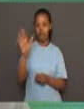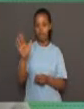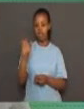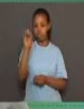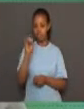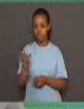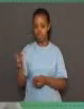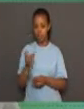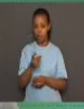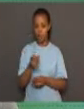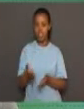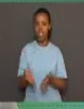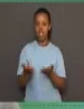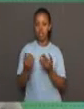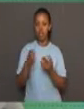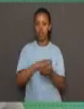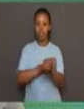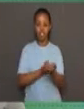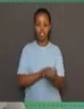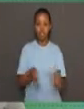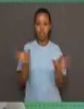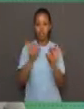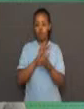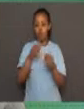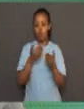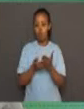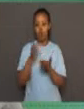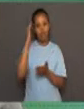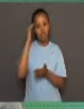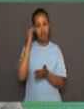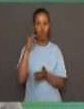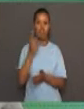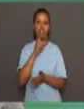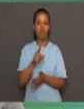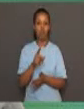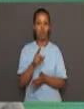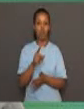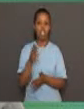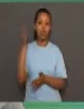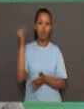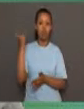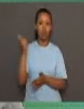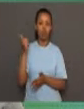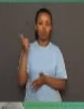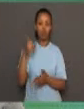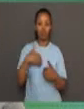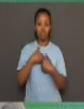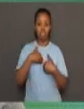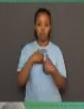25% of the resting energy requirement. Prehistoric apes only